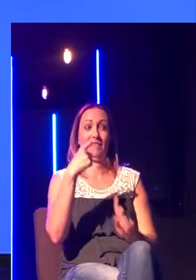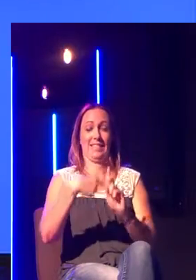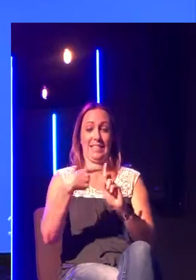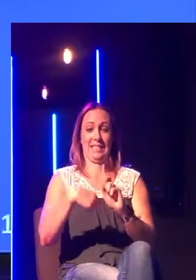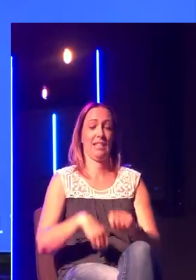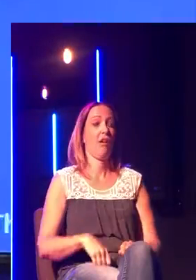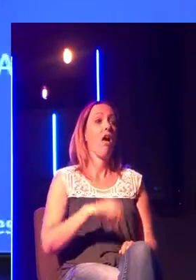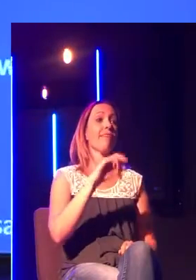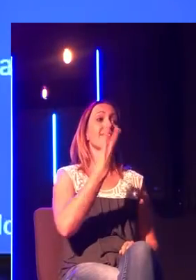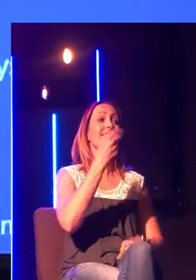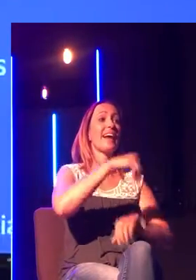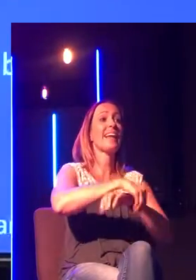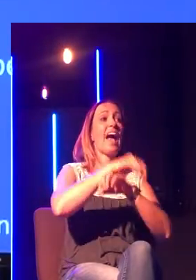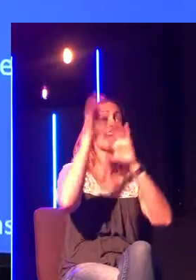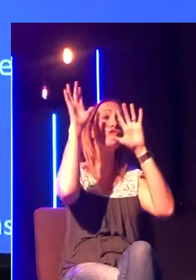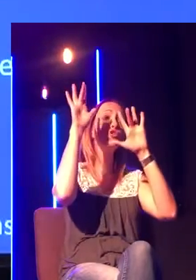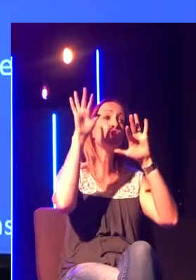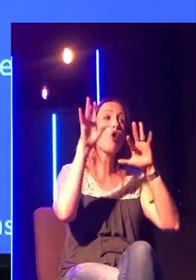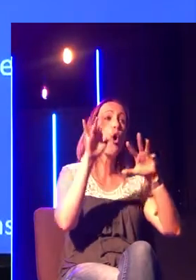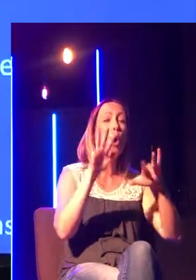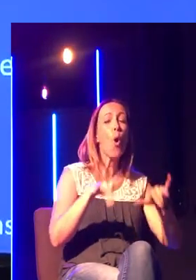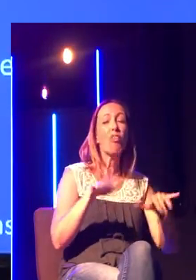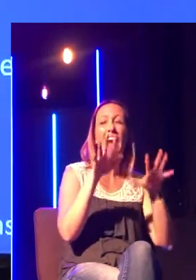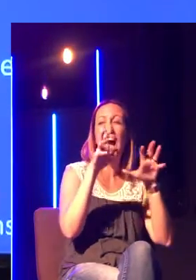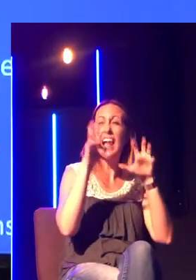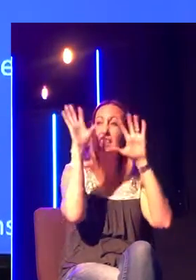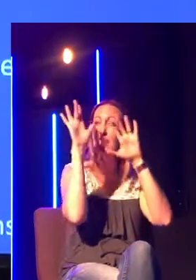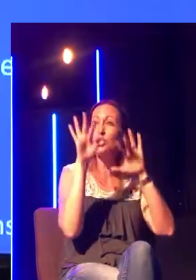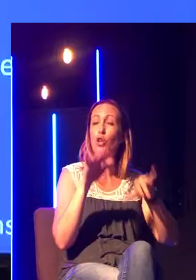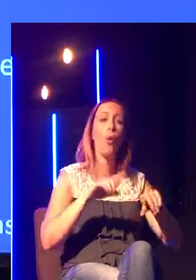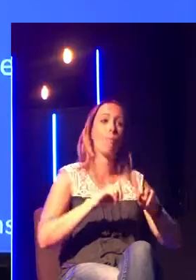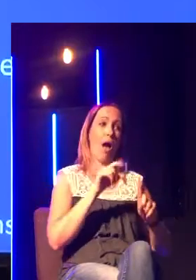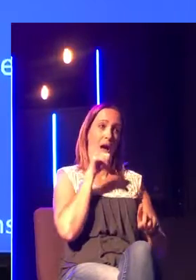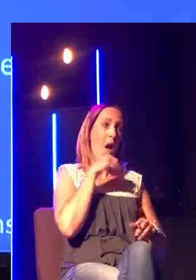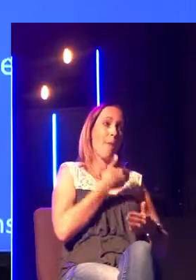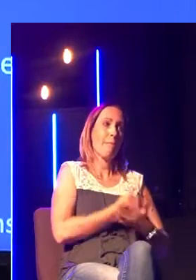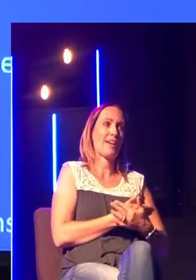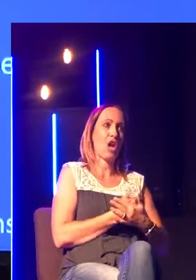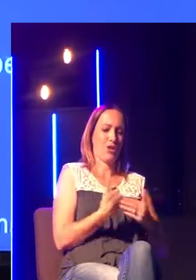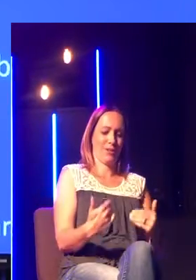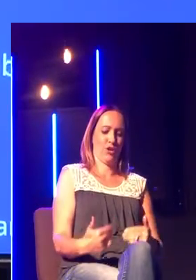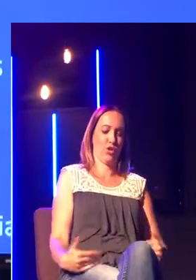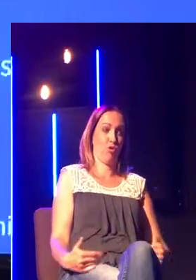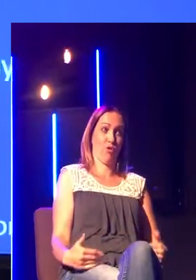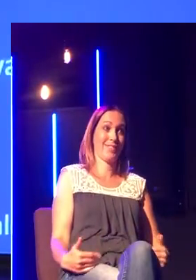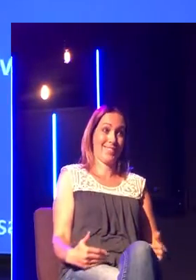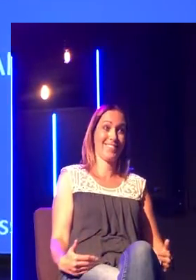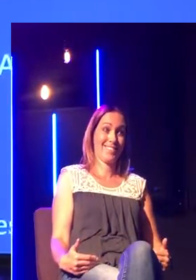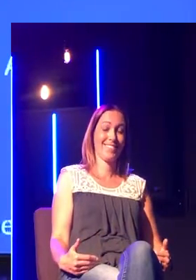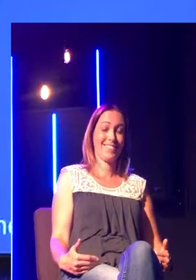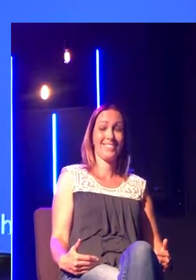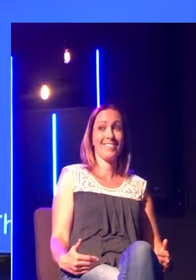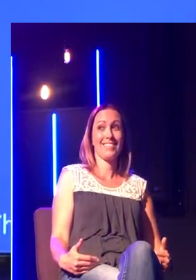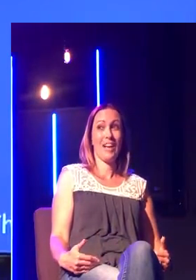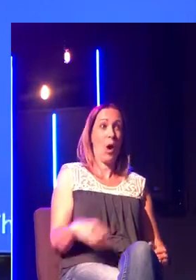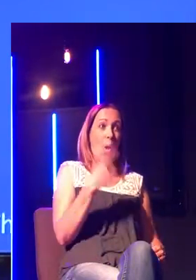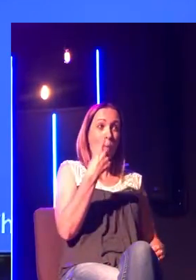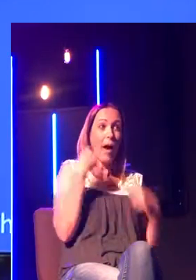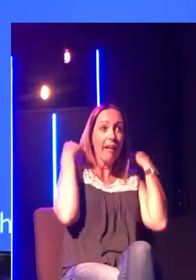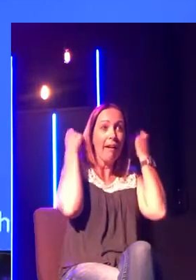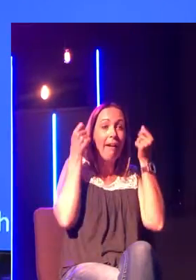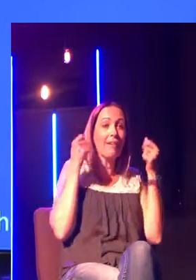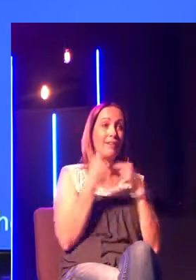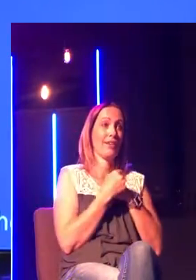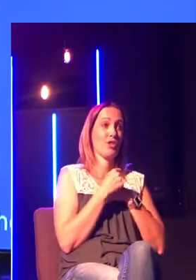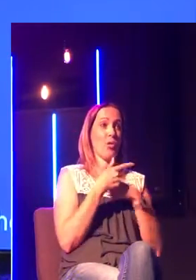second night, it snowed, like this icy snow. But both my daughters had brought shorts and one hoodie, and so they